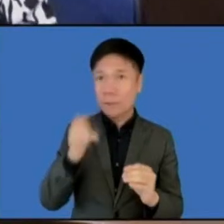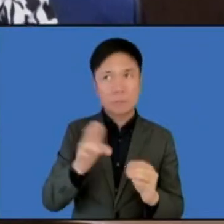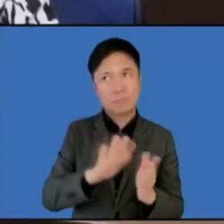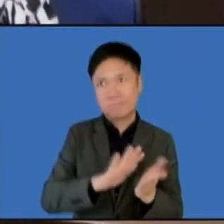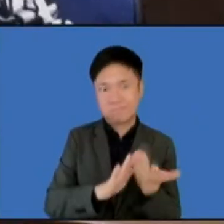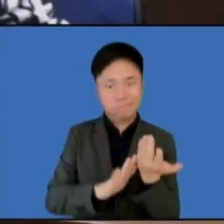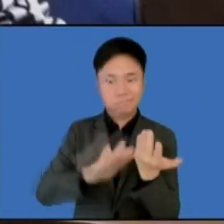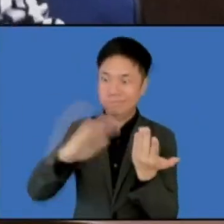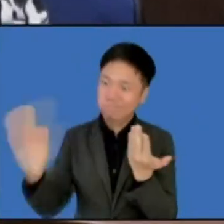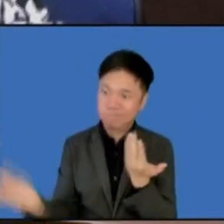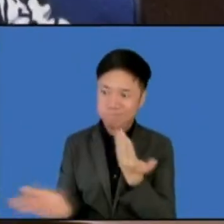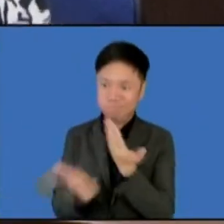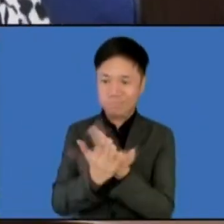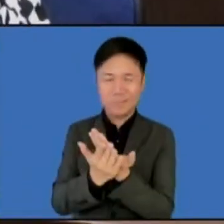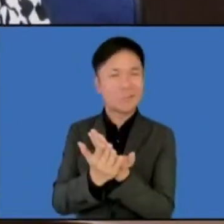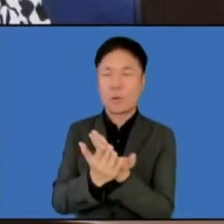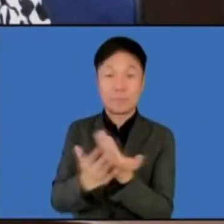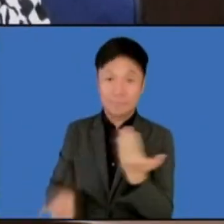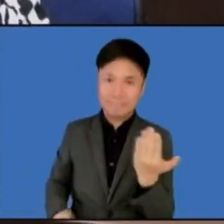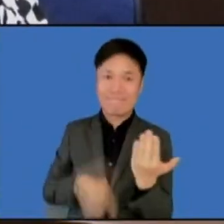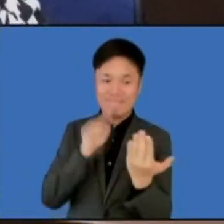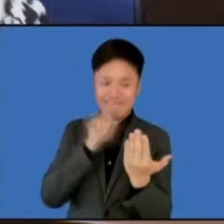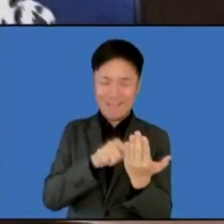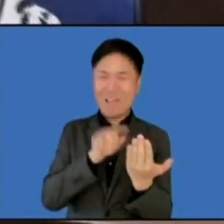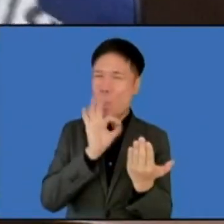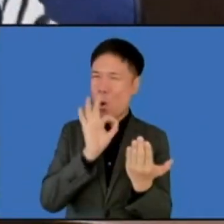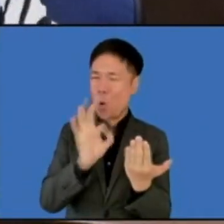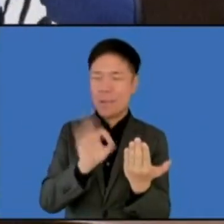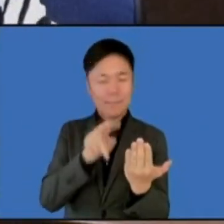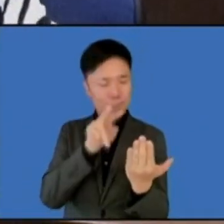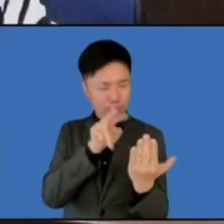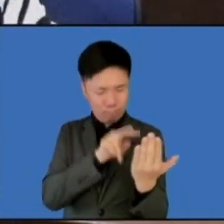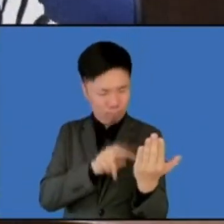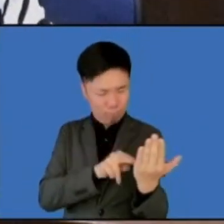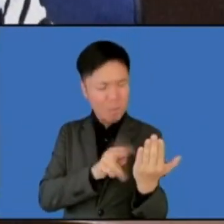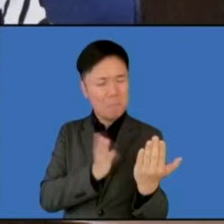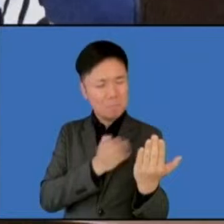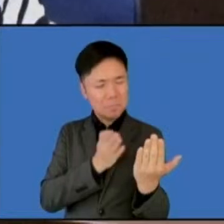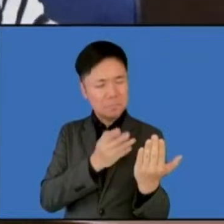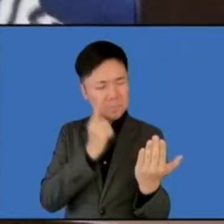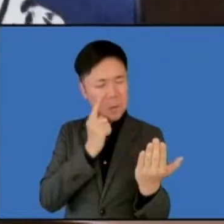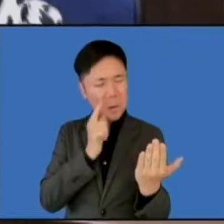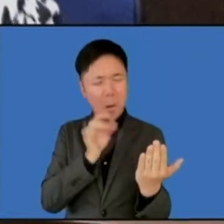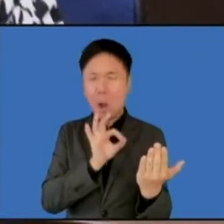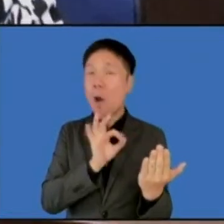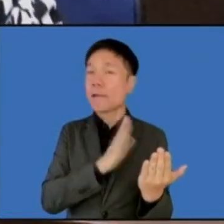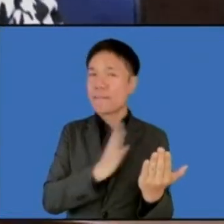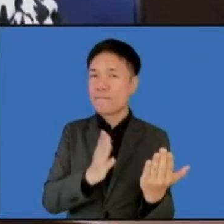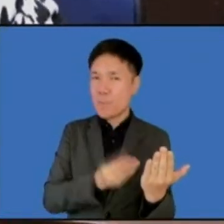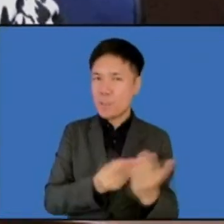always get the new information. So I'd like to know about Indonesian situation for this